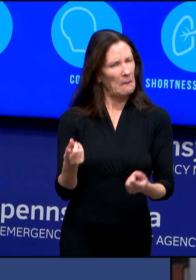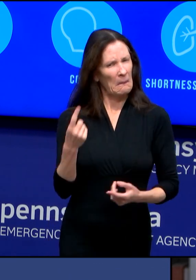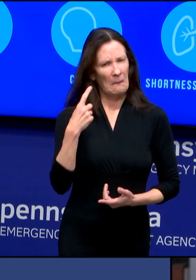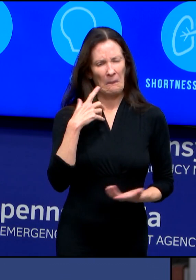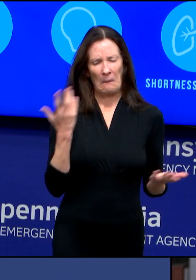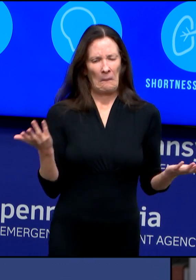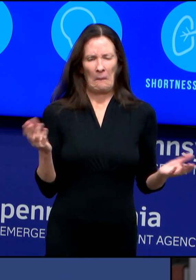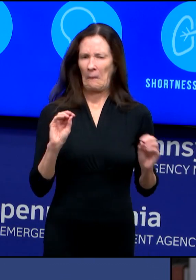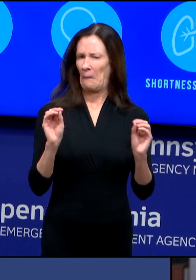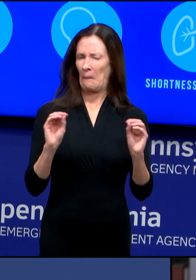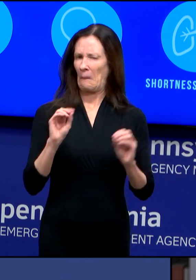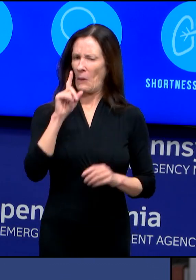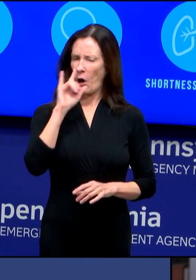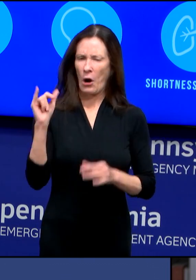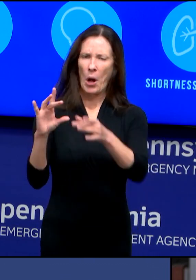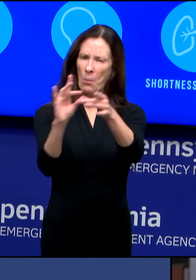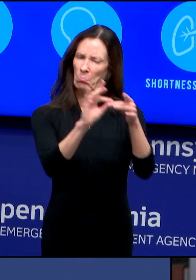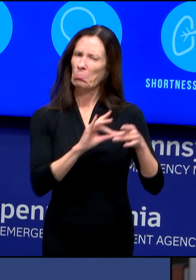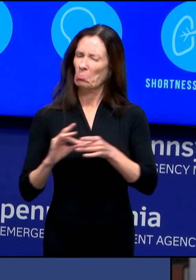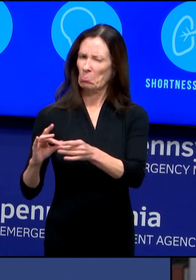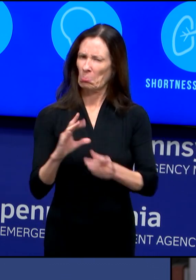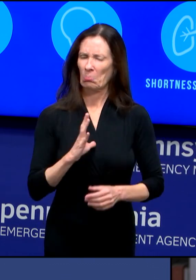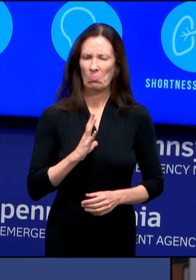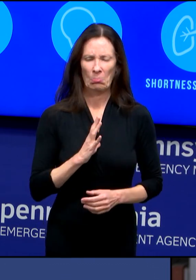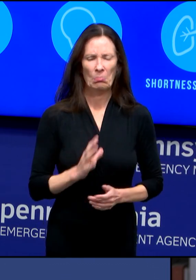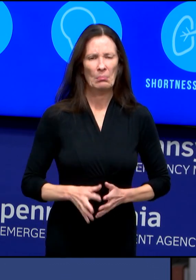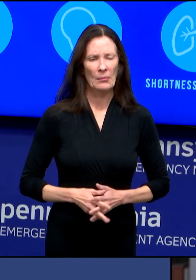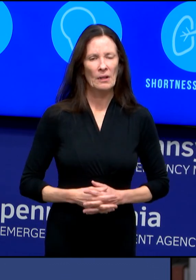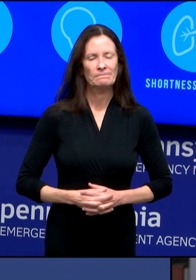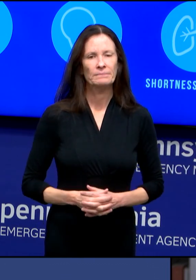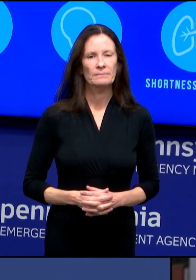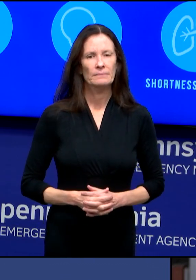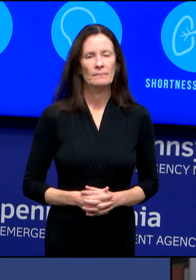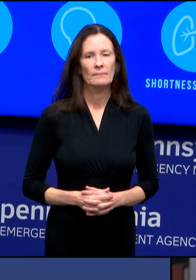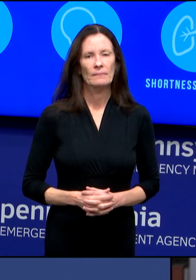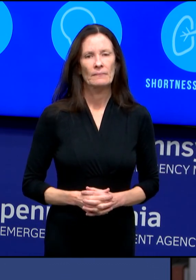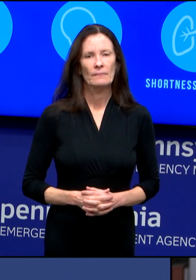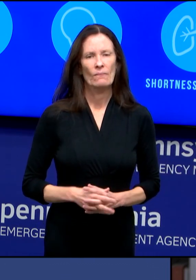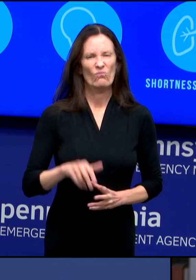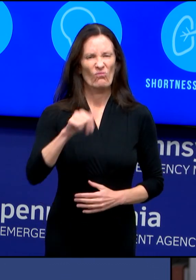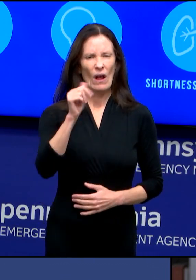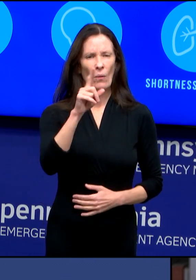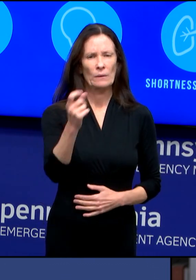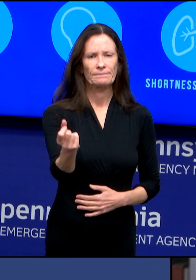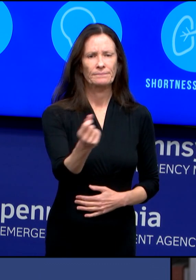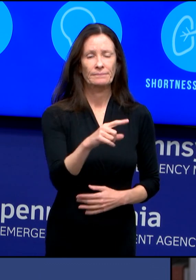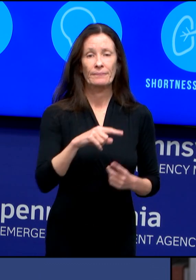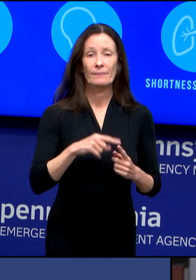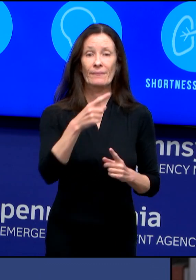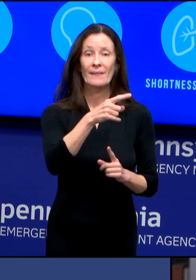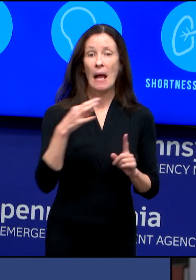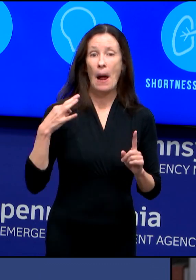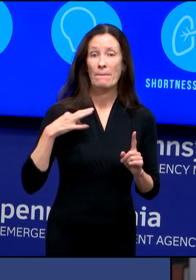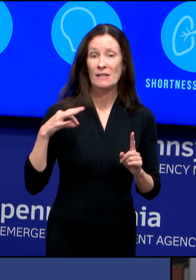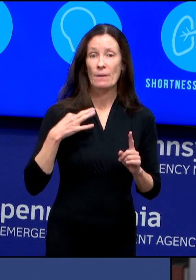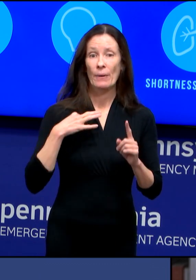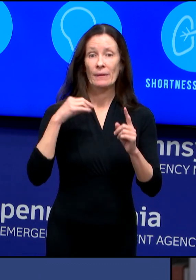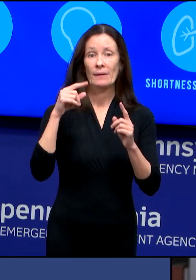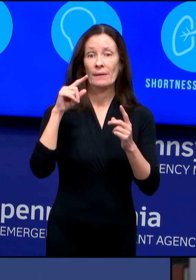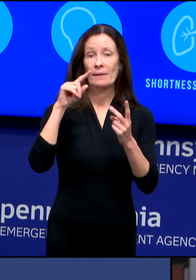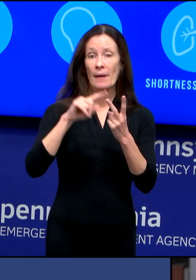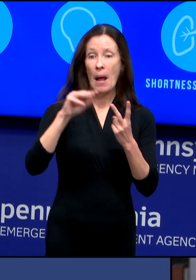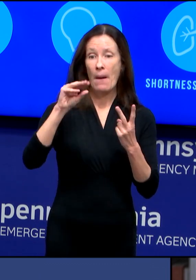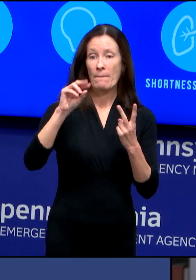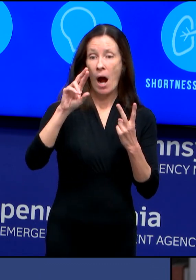Penn Live, it's been, now that we've reported a stay-at-home order for Pittsburgh, Philadelphia, and Monroe, if it's the case,